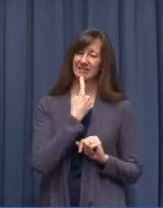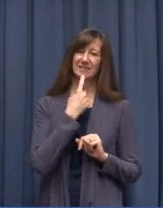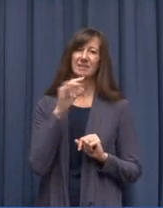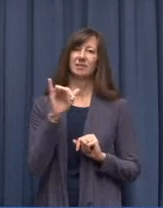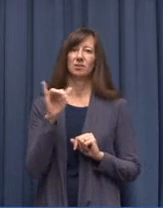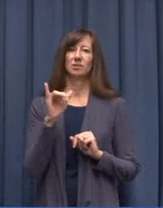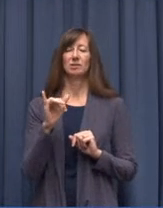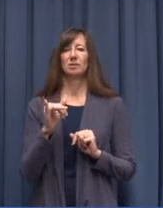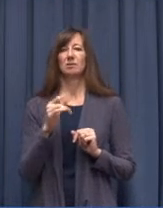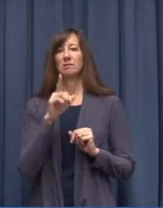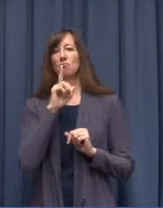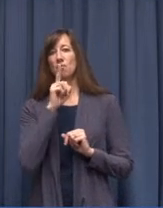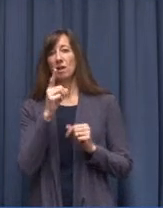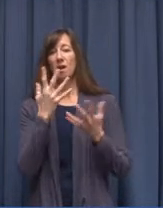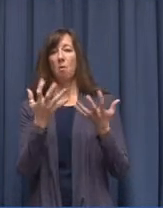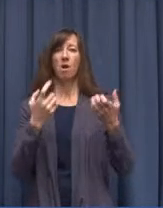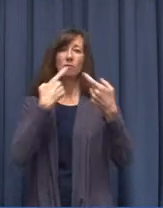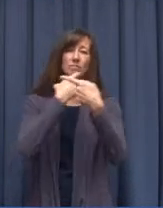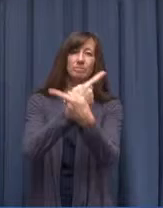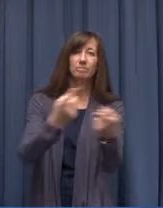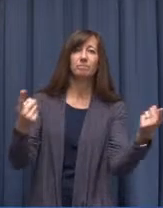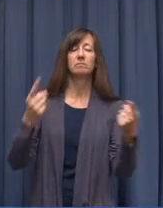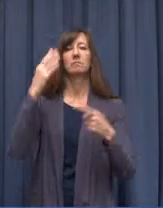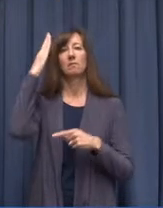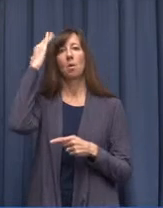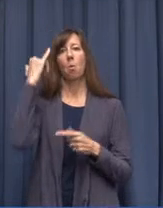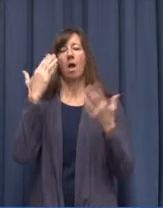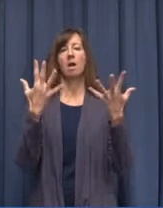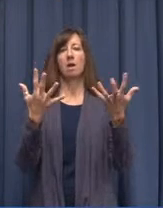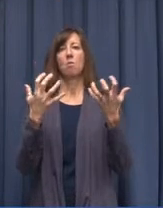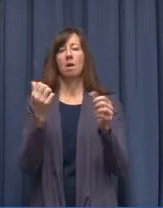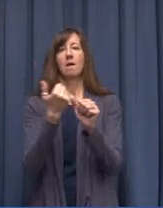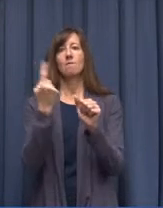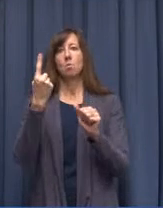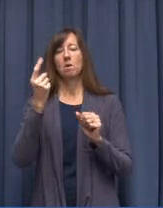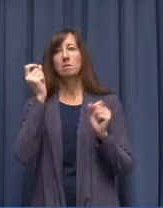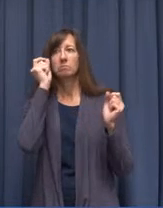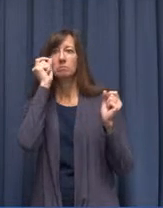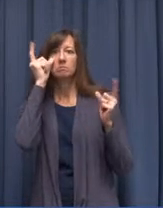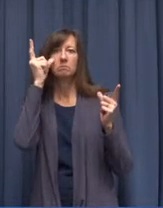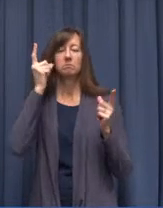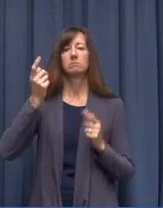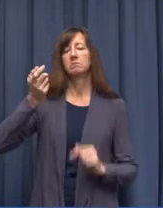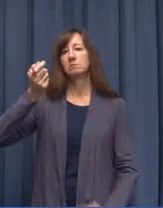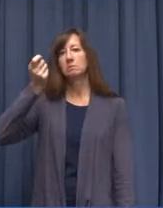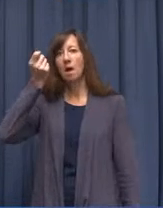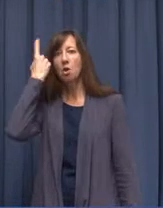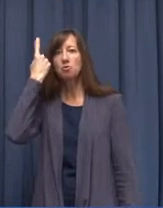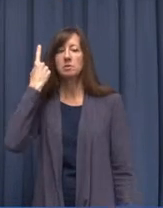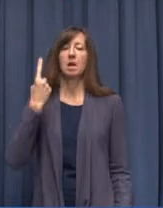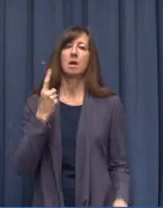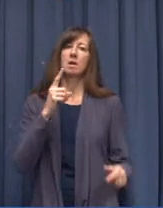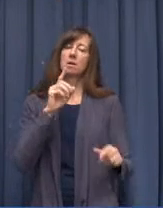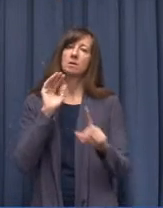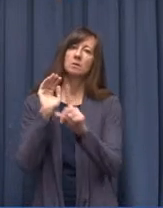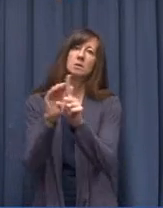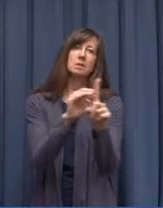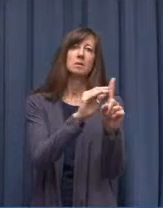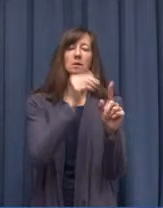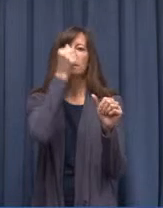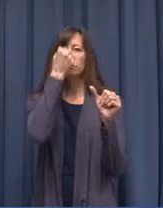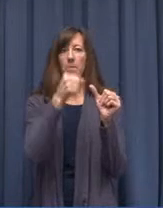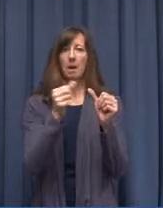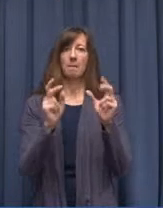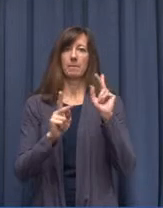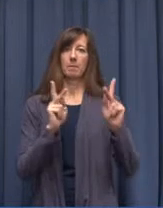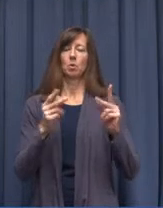wake-up call to our whole county and our community. At the end of the day, it's clear now, looking at the